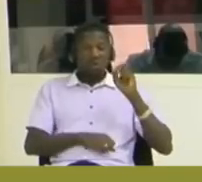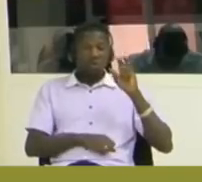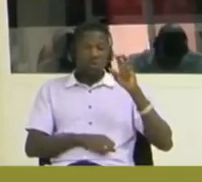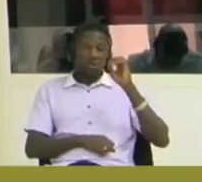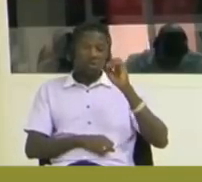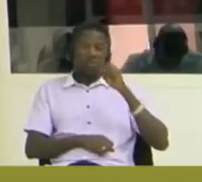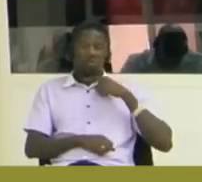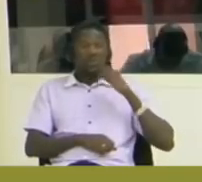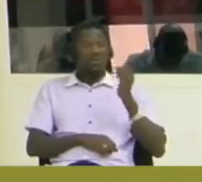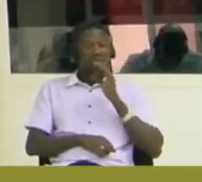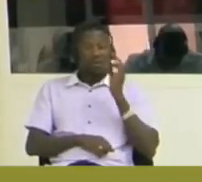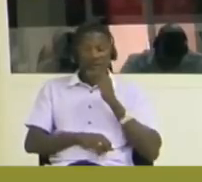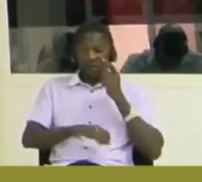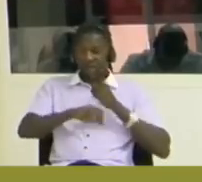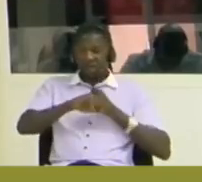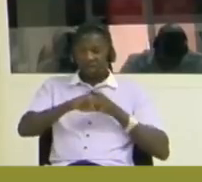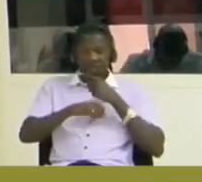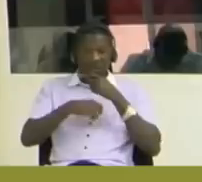sir, I